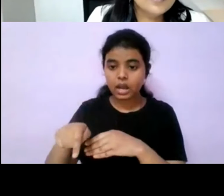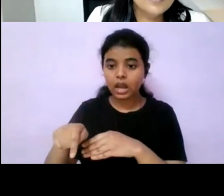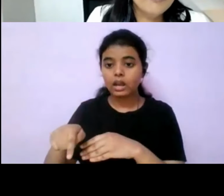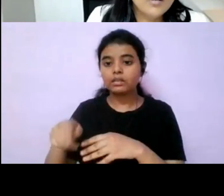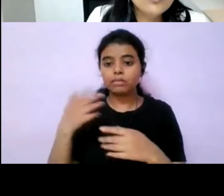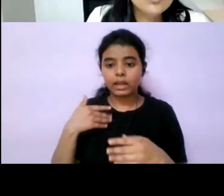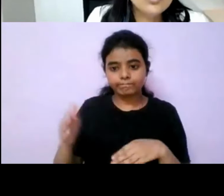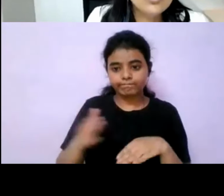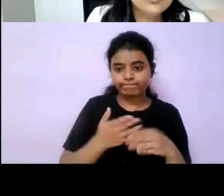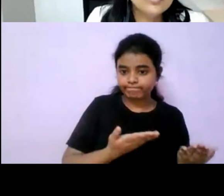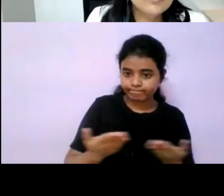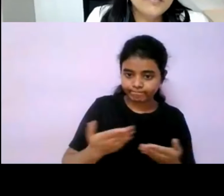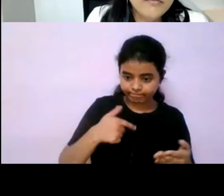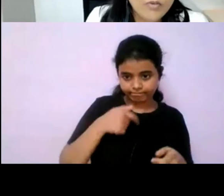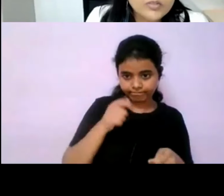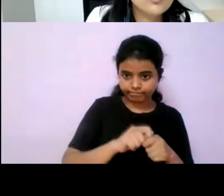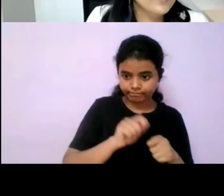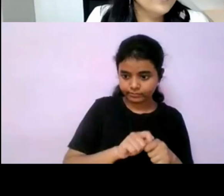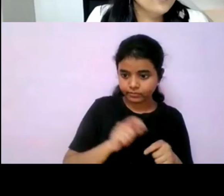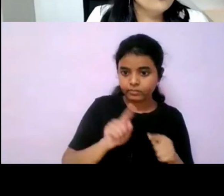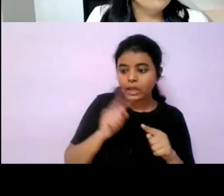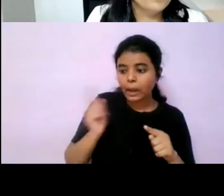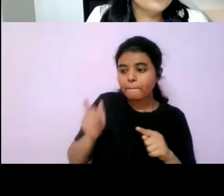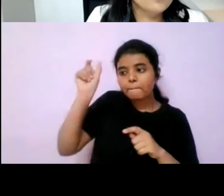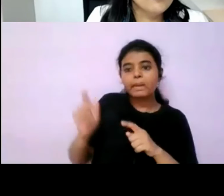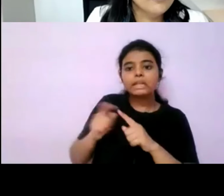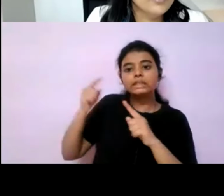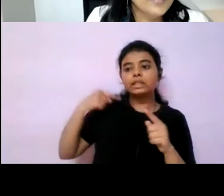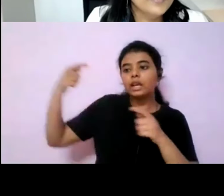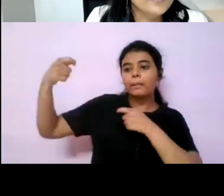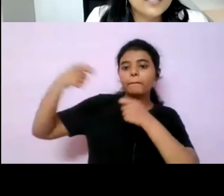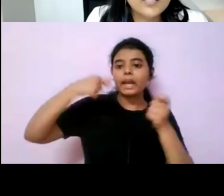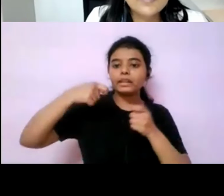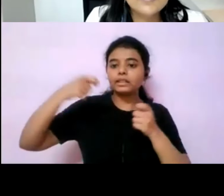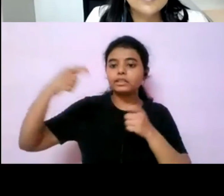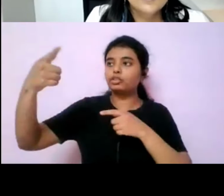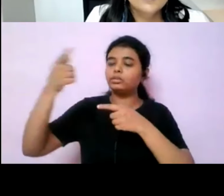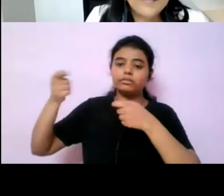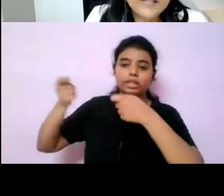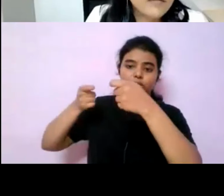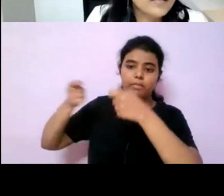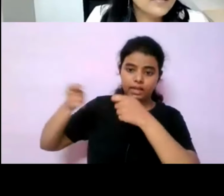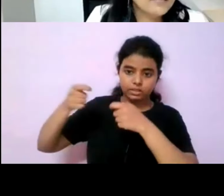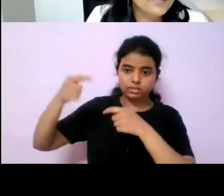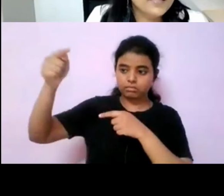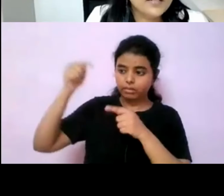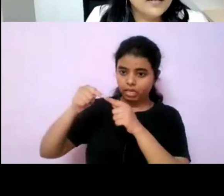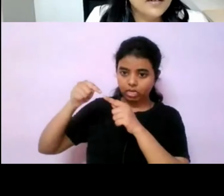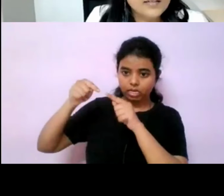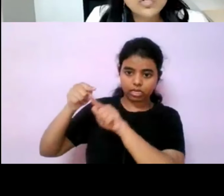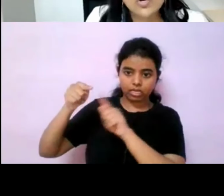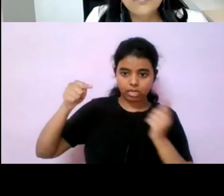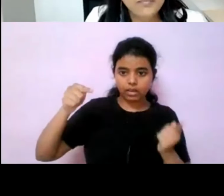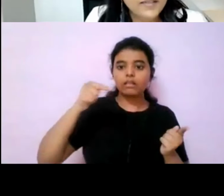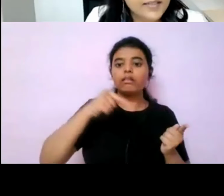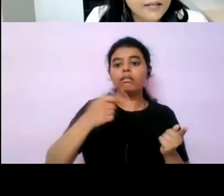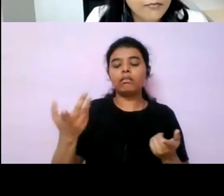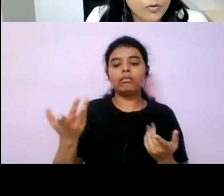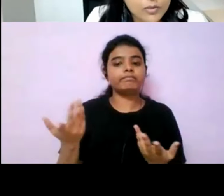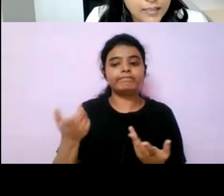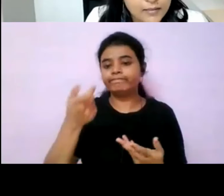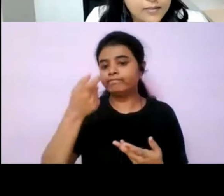workers are found to be forced to endure oppressive working conditions, faced with discrimination, little job